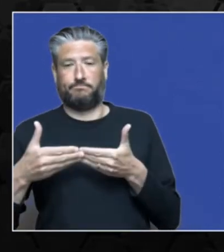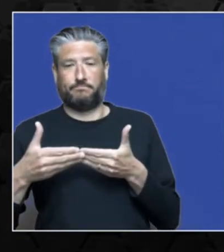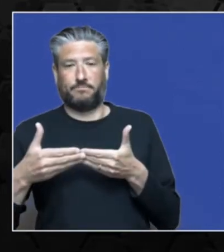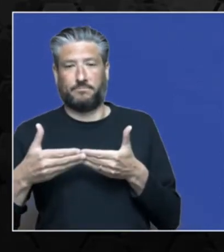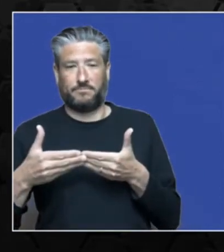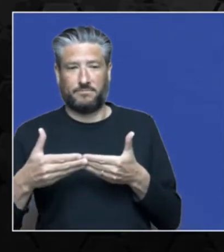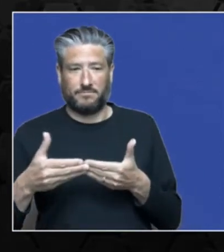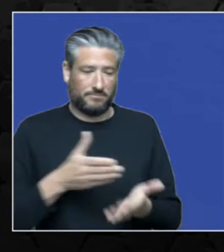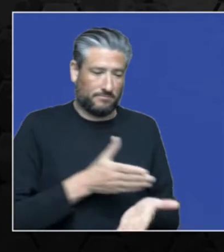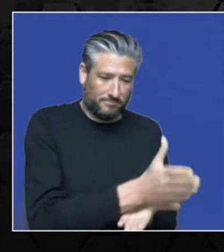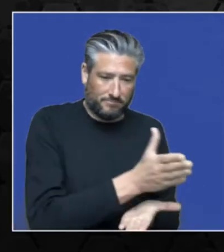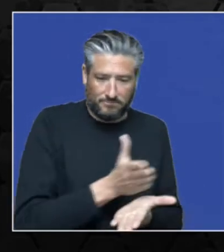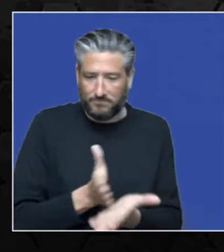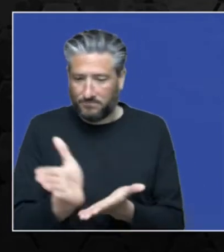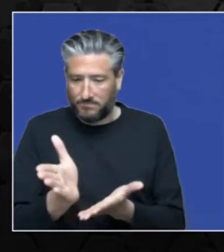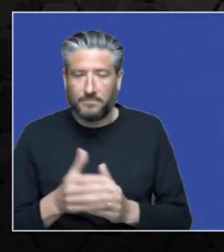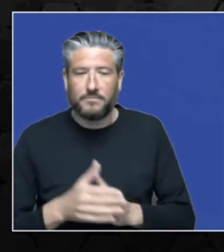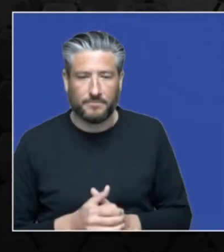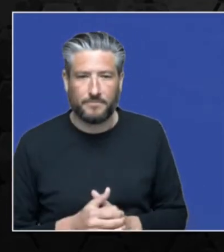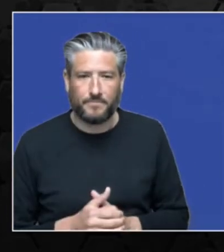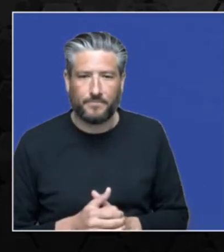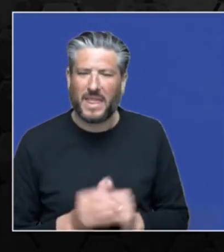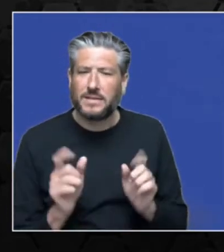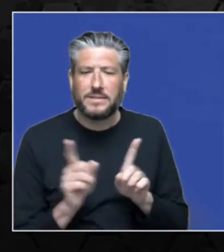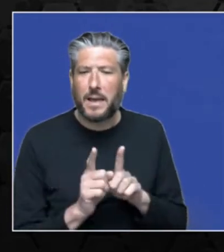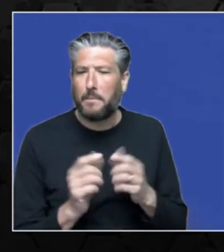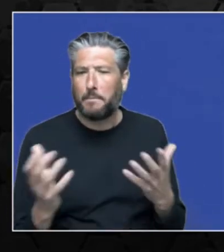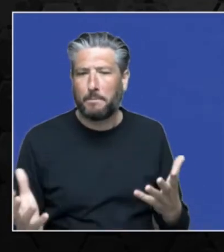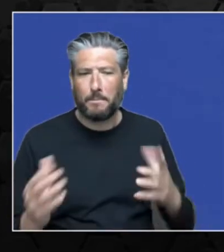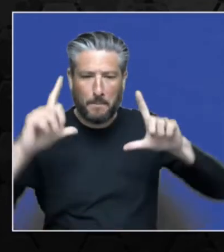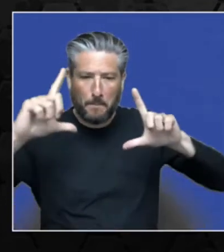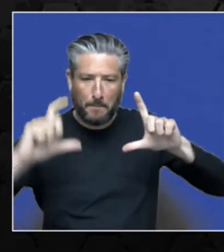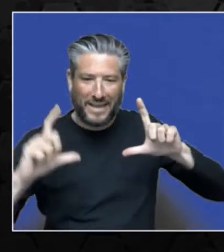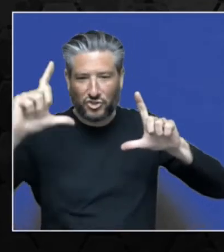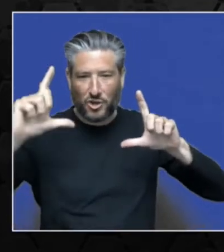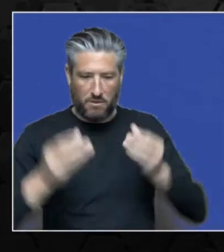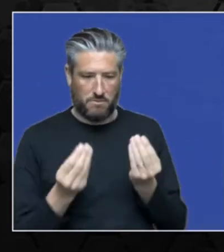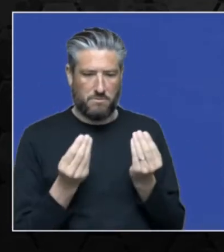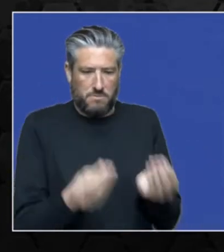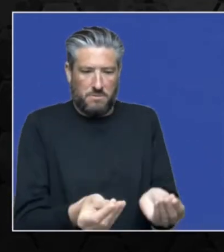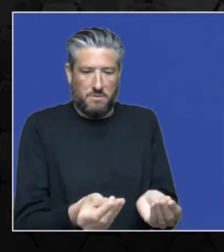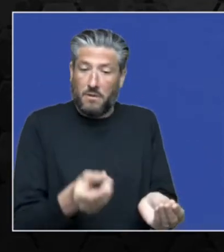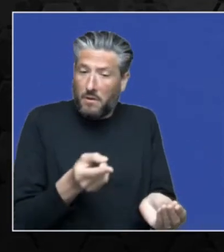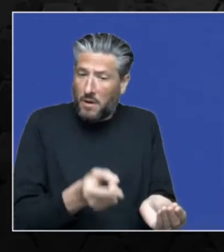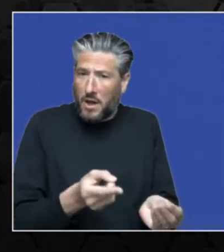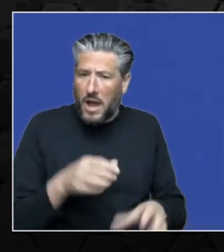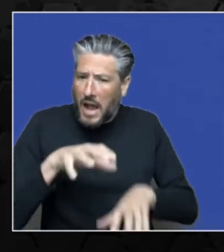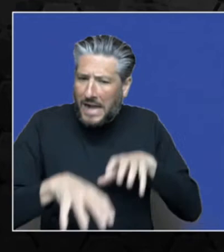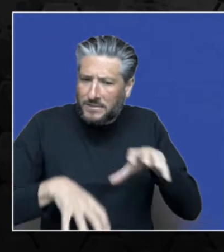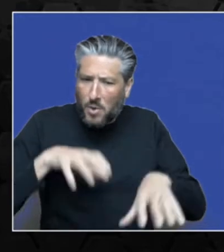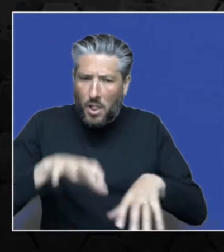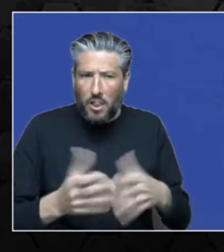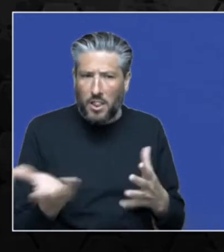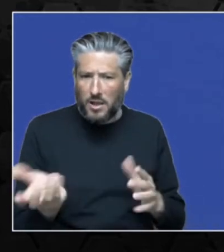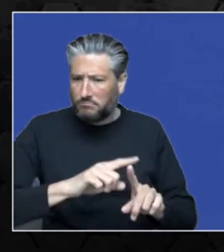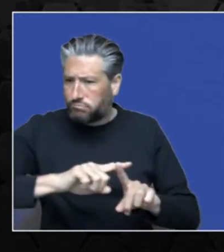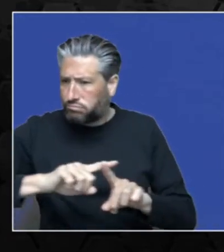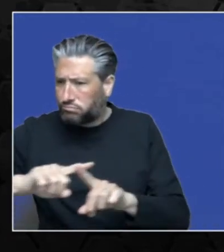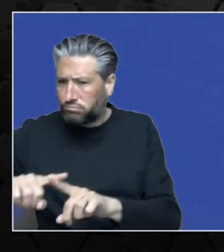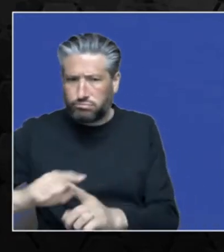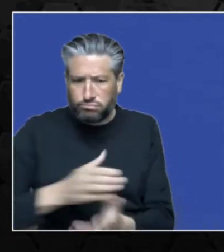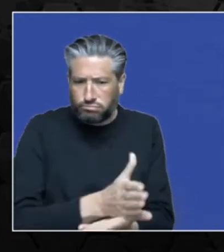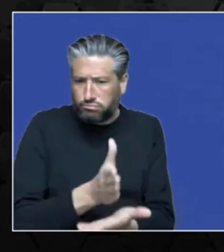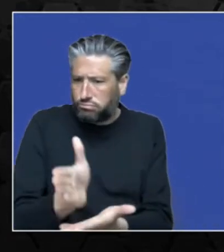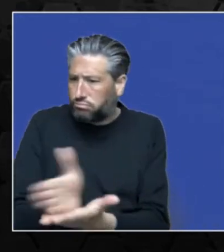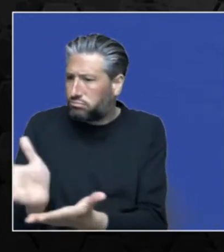picture you gave and you want to figure out which animal is this, you can only have like one answer. You can have like so many collection of animals, but the answer will be